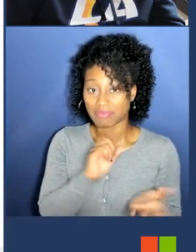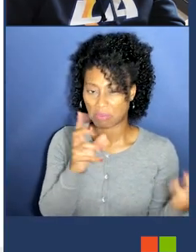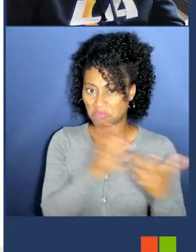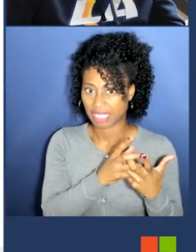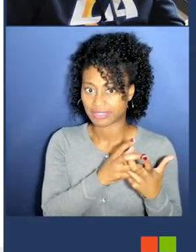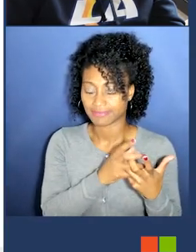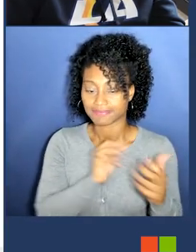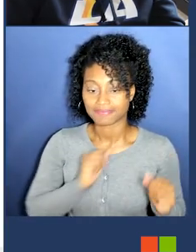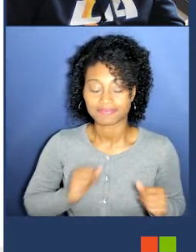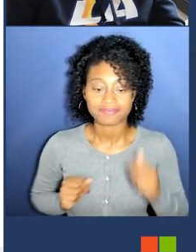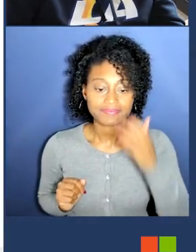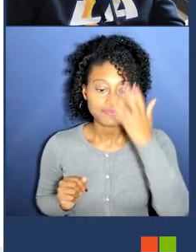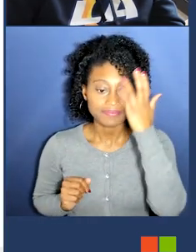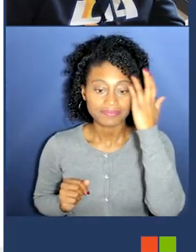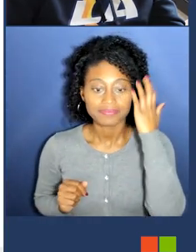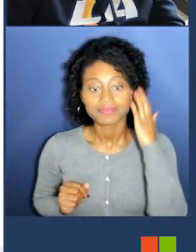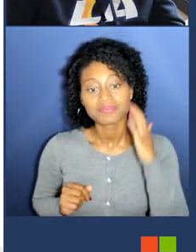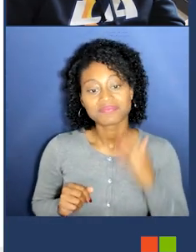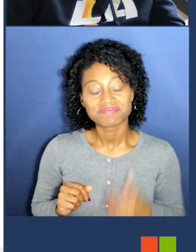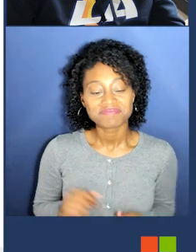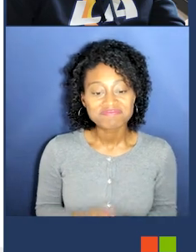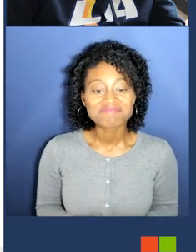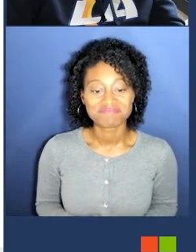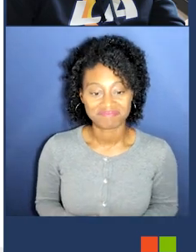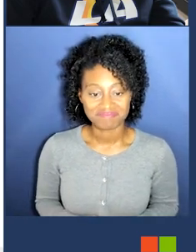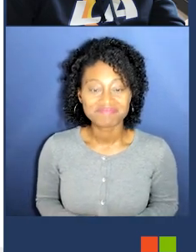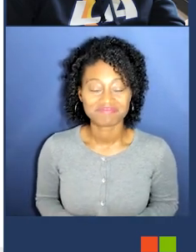So let me look here.